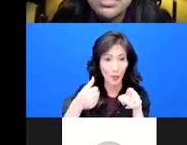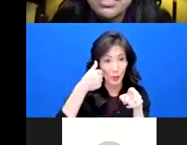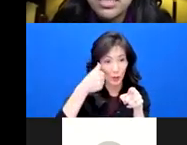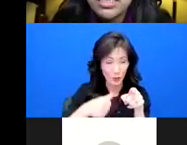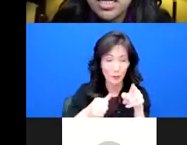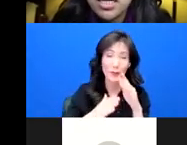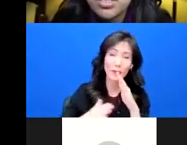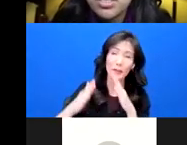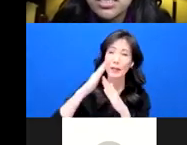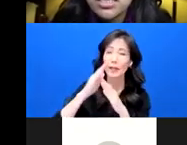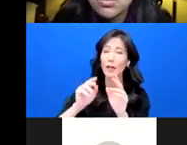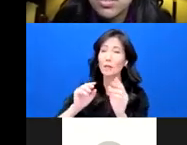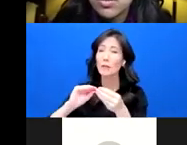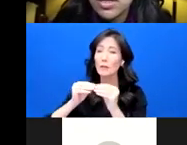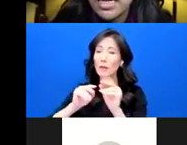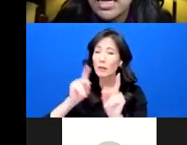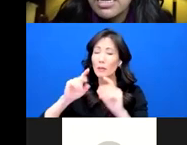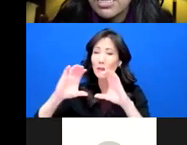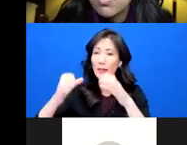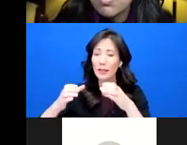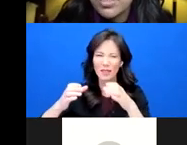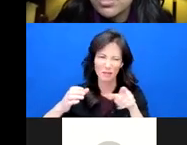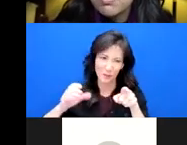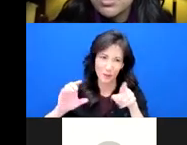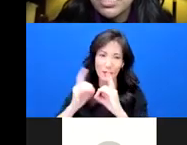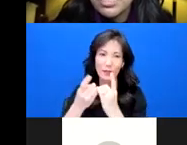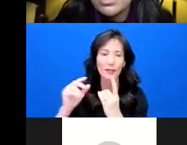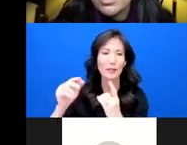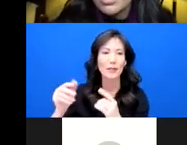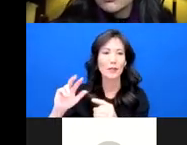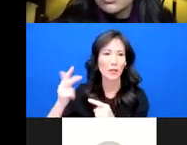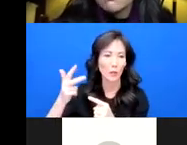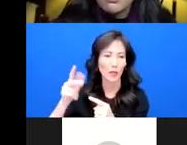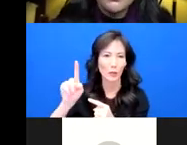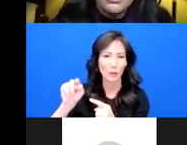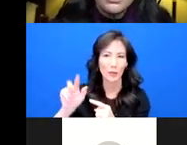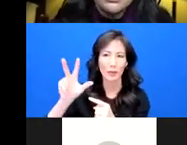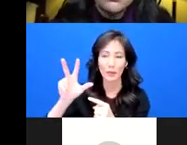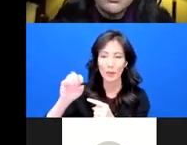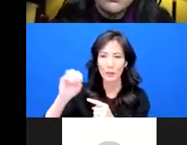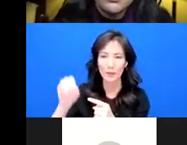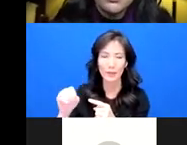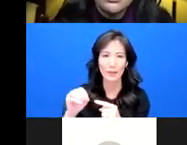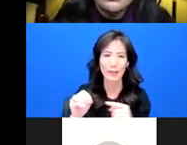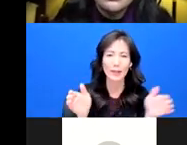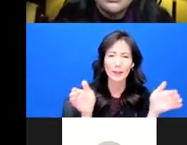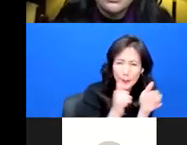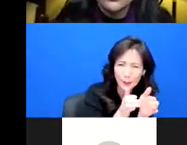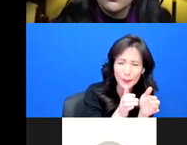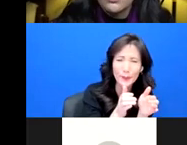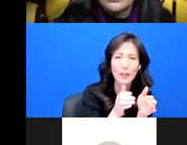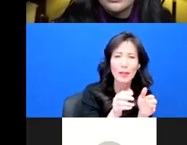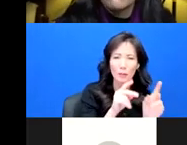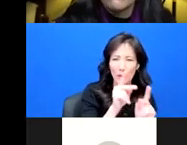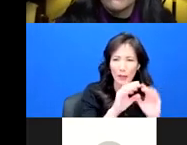populated district here, which is District 3 at 1.3%. And our least populated district, which is